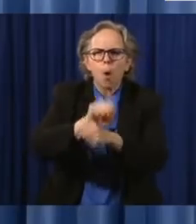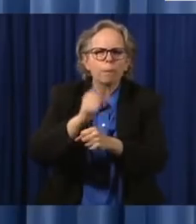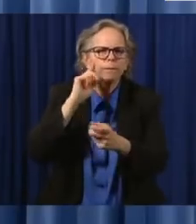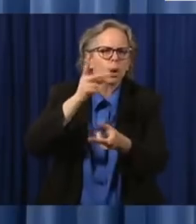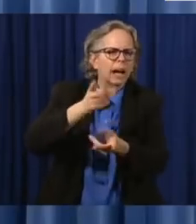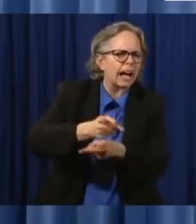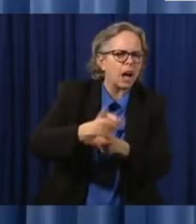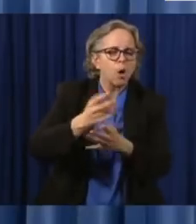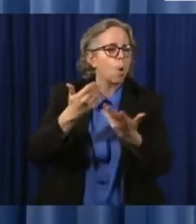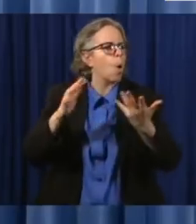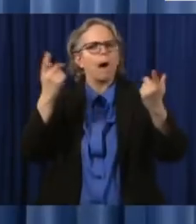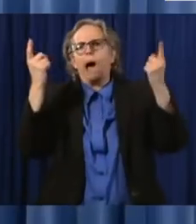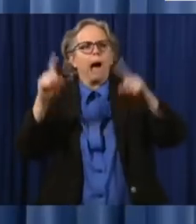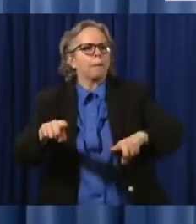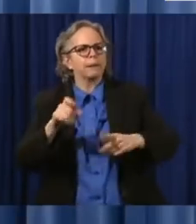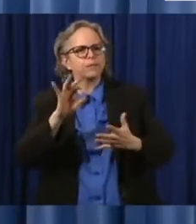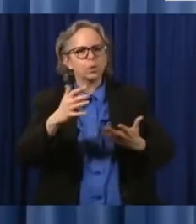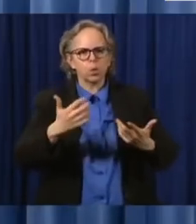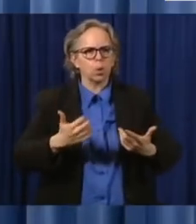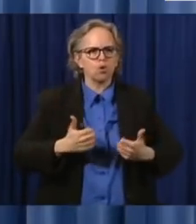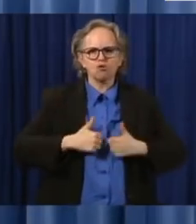state.